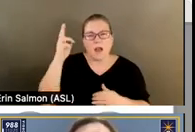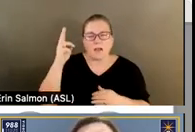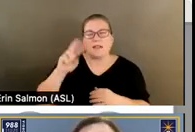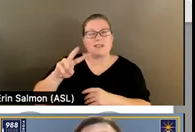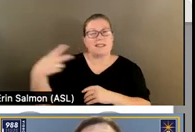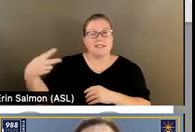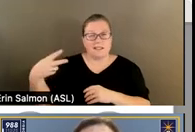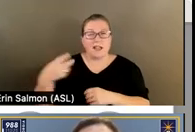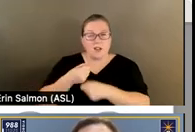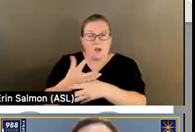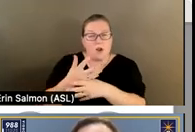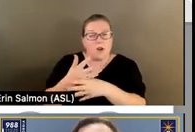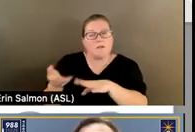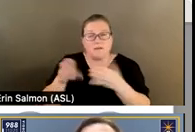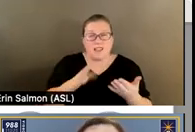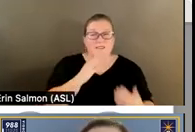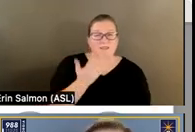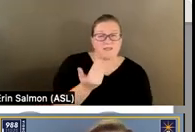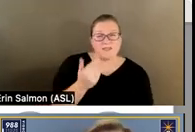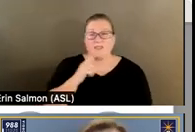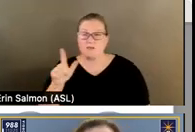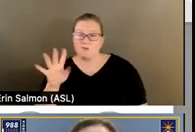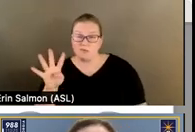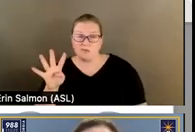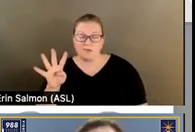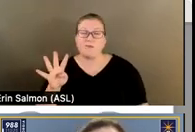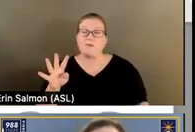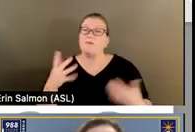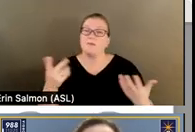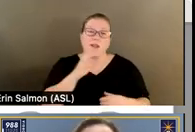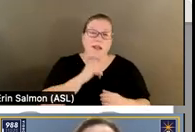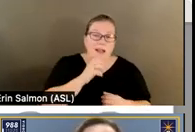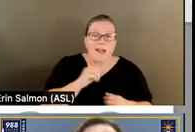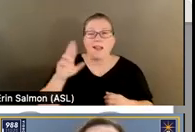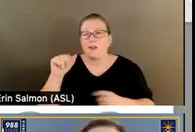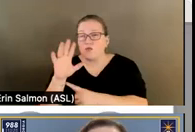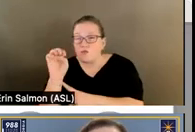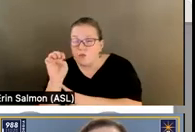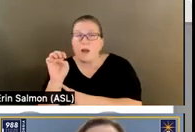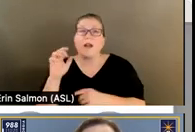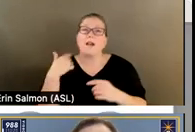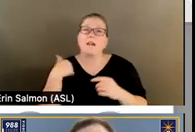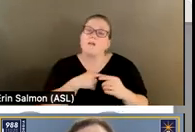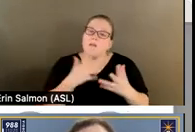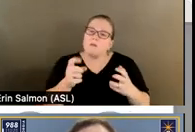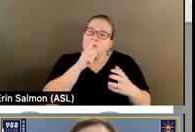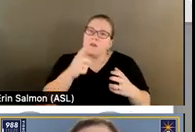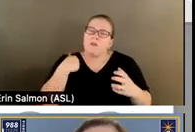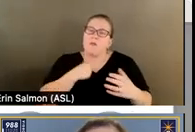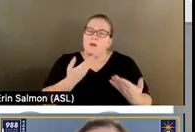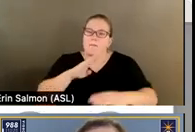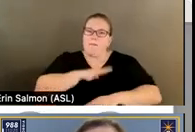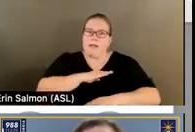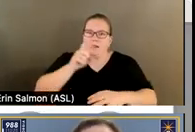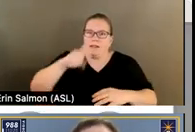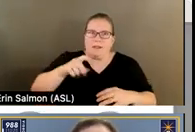African-Americans 15 to 24. So again, looking at the age, looking at the race, we're ensuring that we're looking at all of the